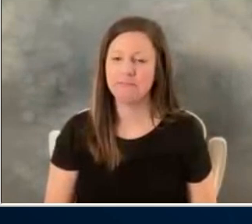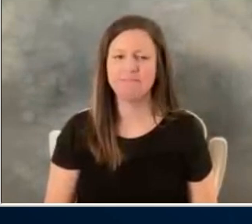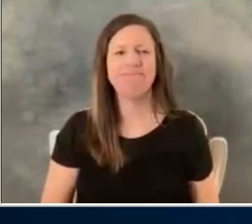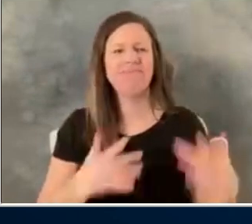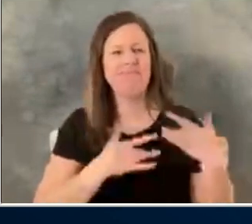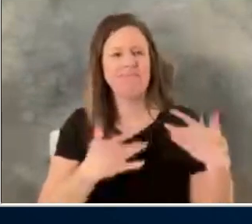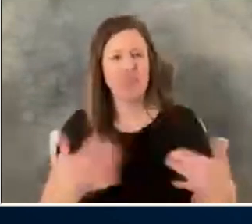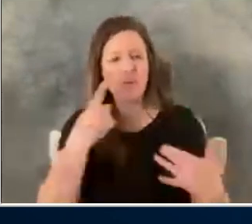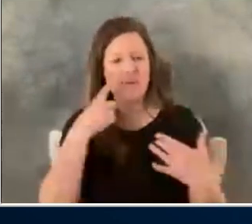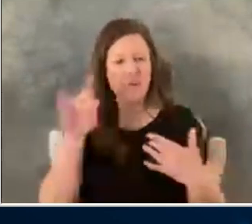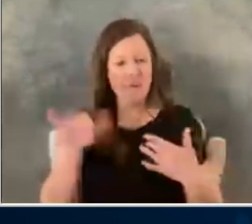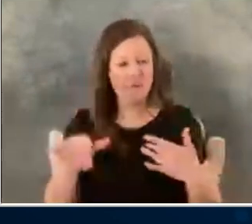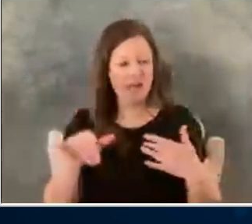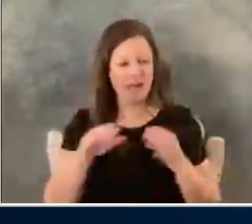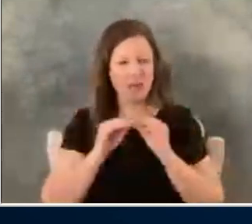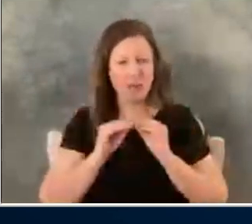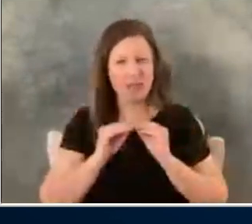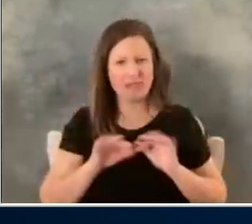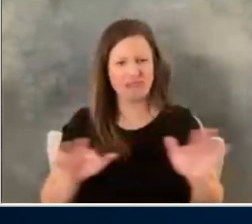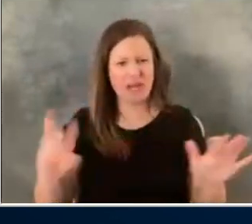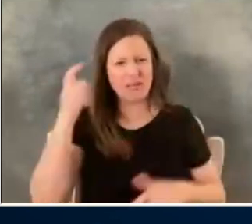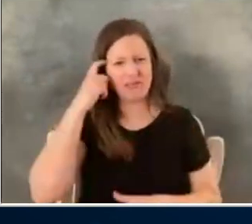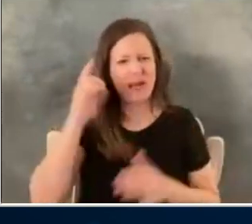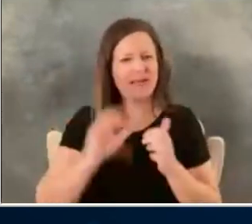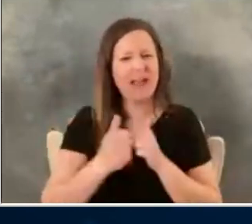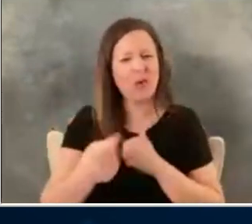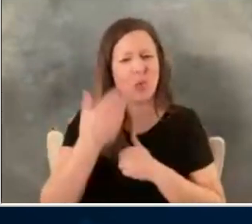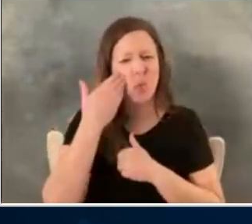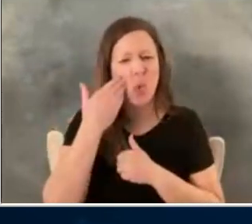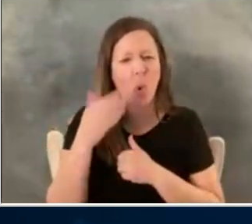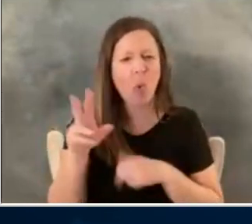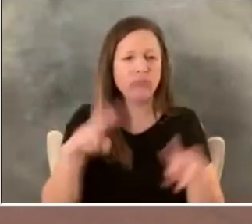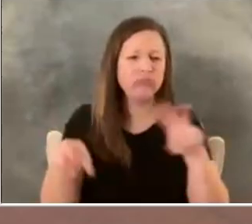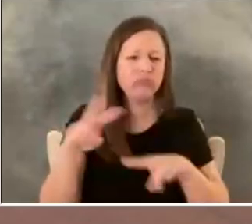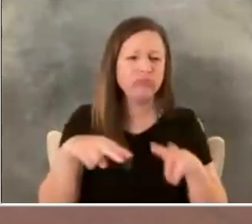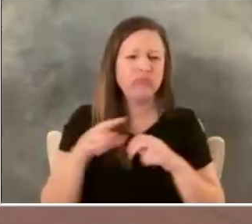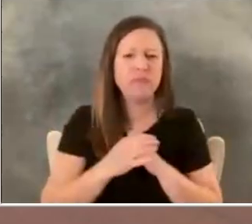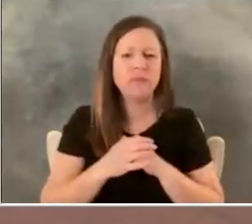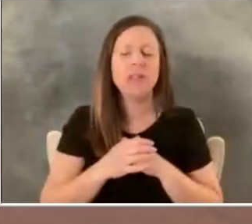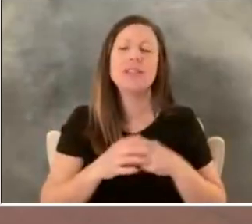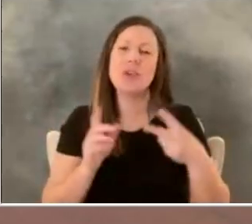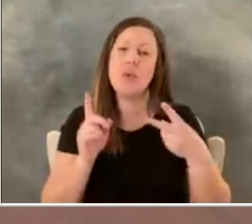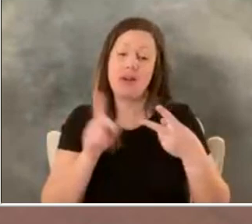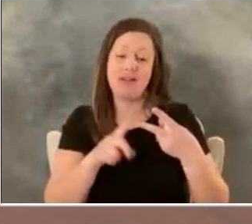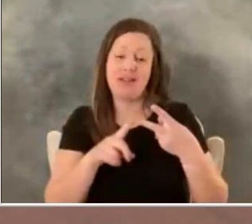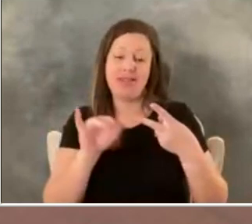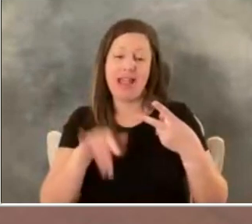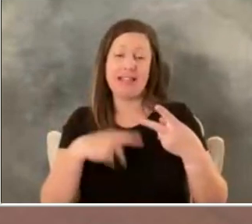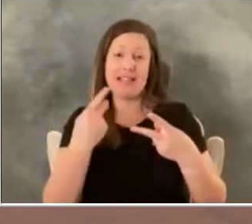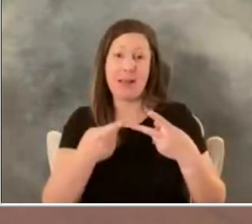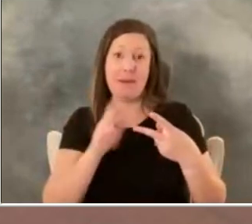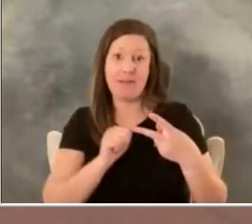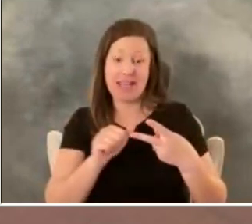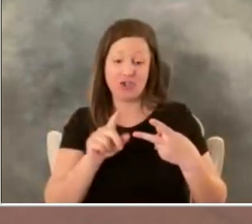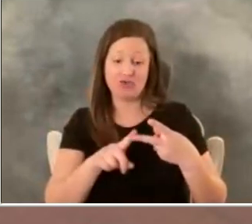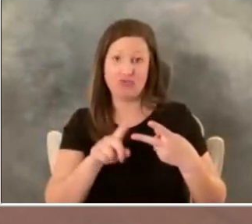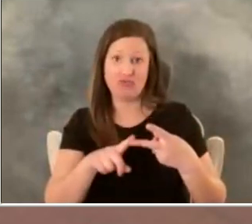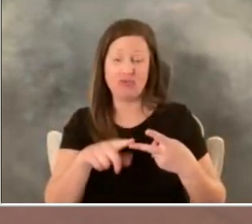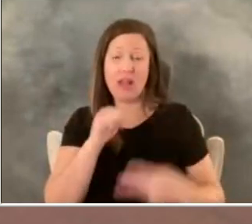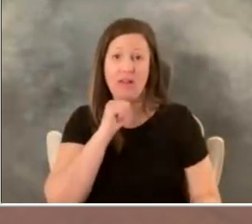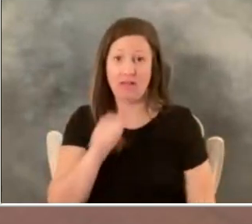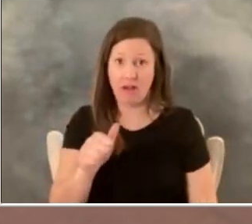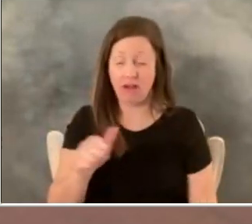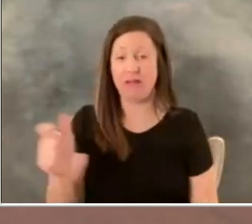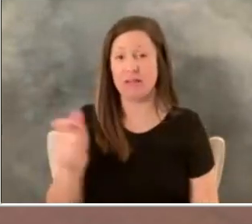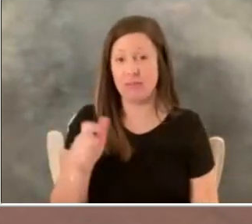how would you know to look there? So non-small cell lung cancer certainly has a propensity to spread to the brain, goes that way